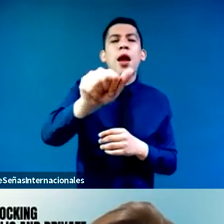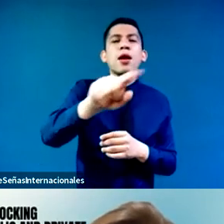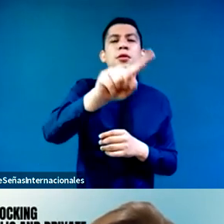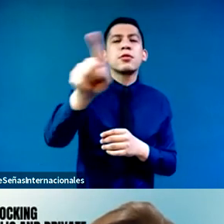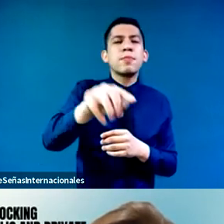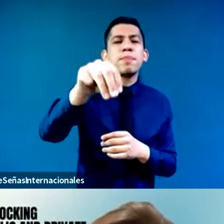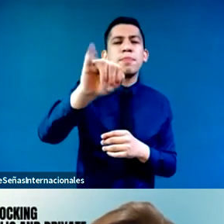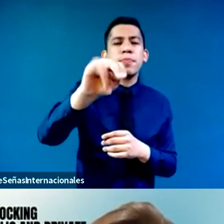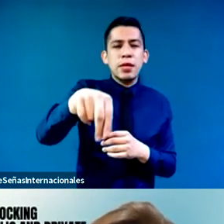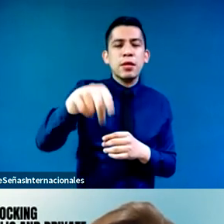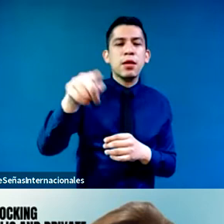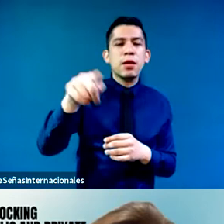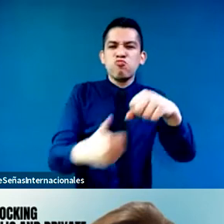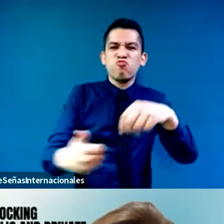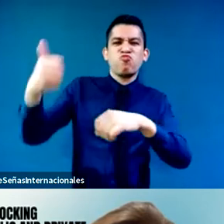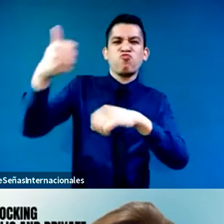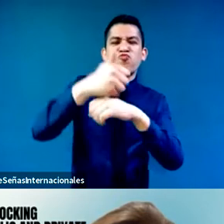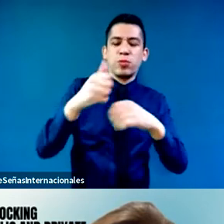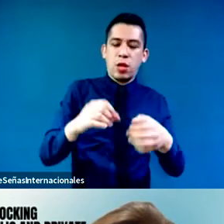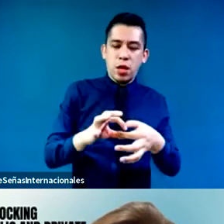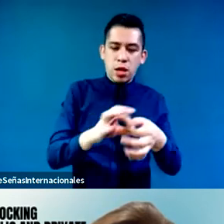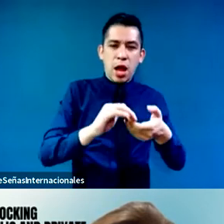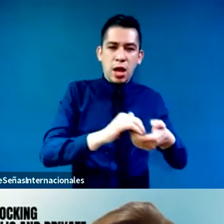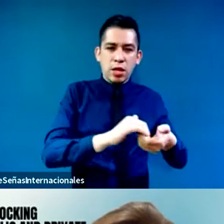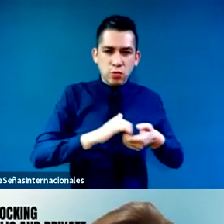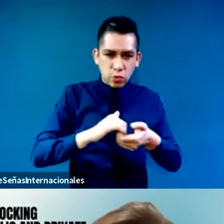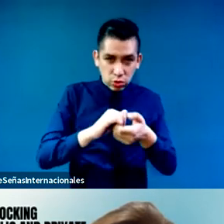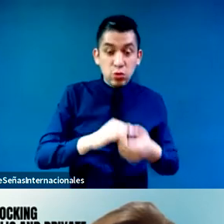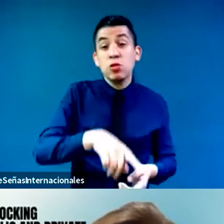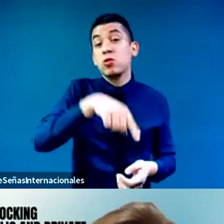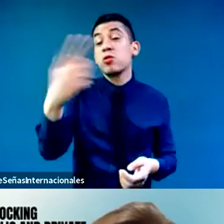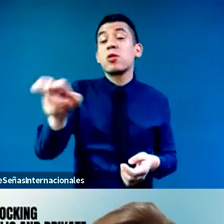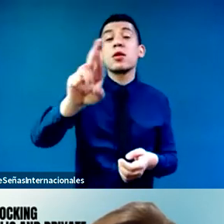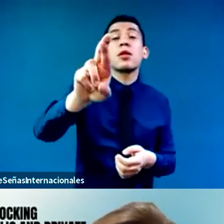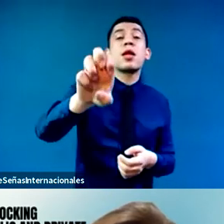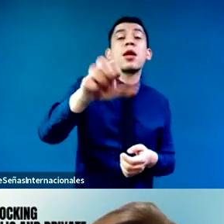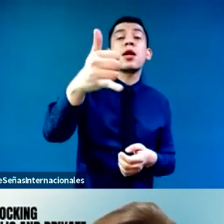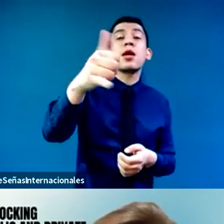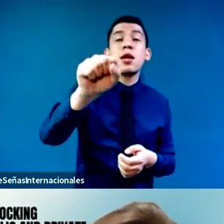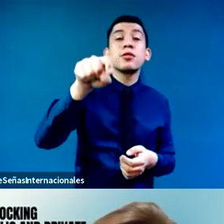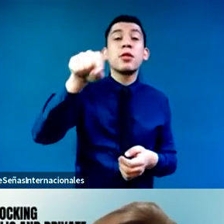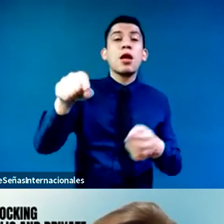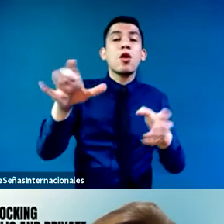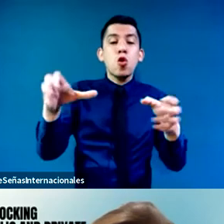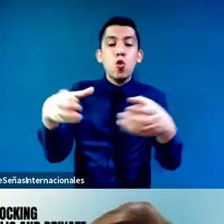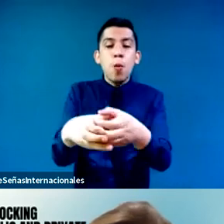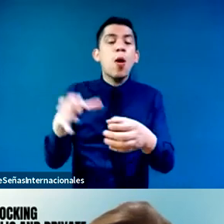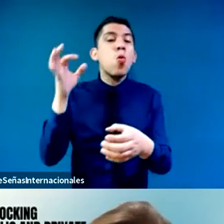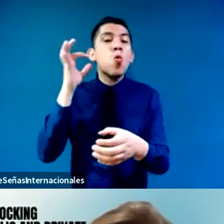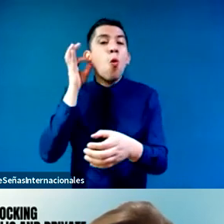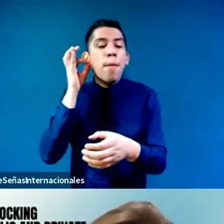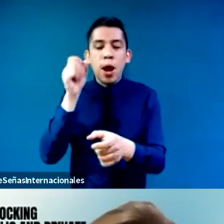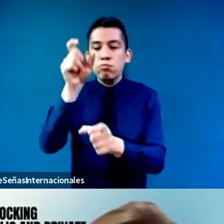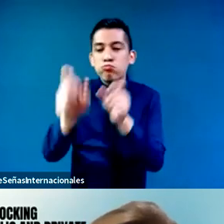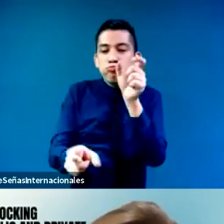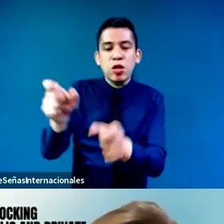Co-Convenor for the Women's Working Group on Financing for Development. I would like to ask each of our distinguished